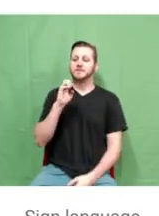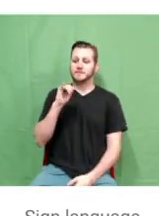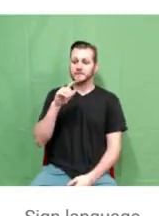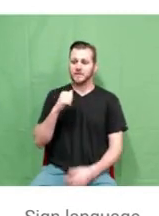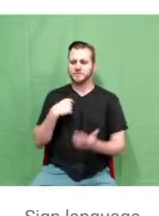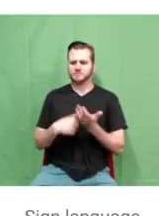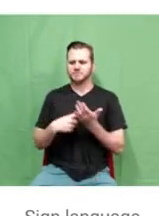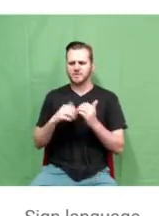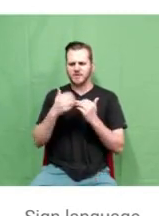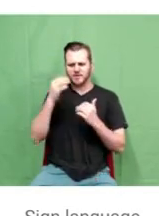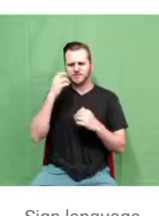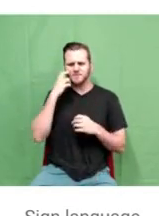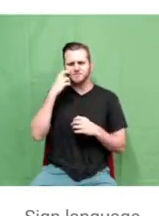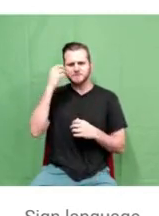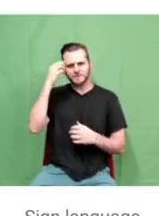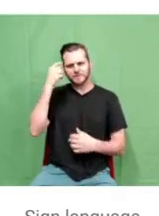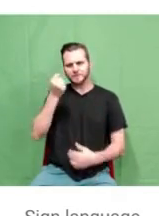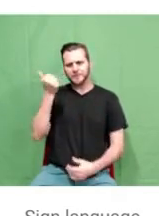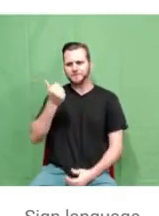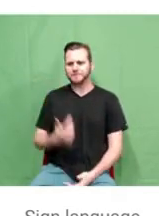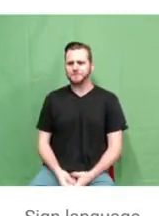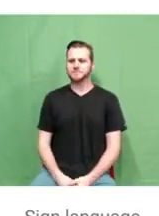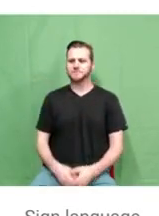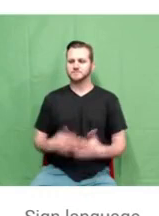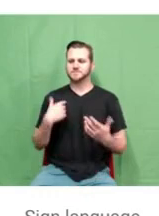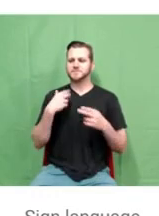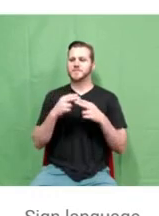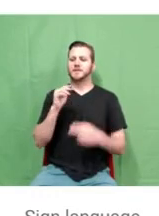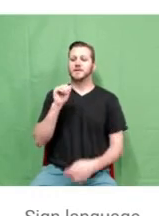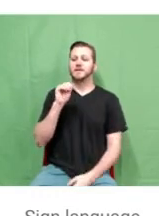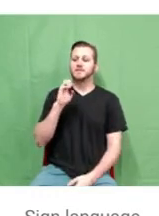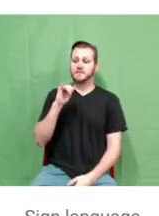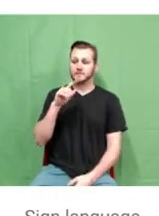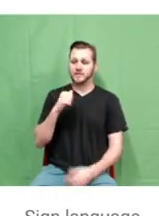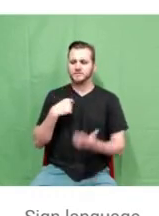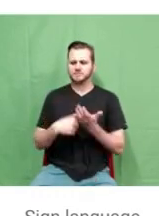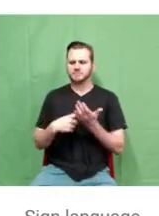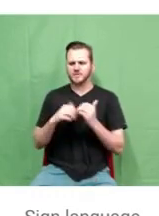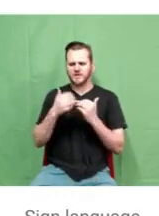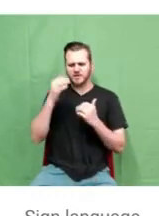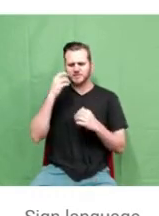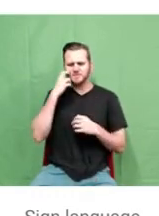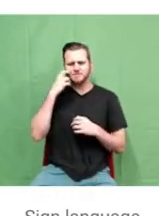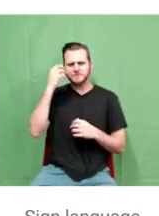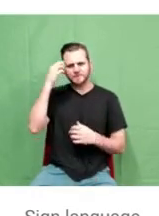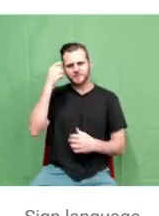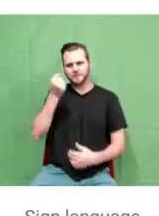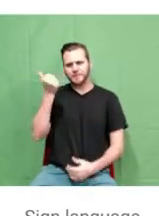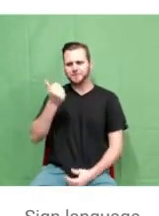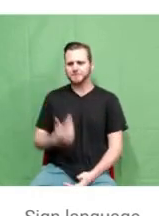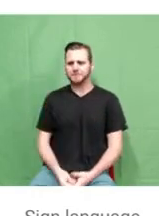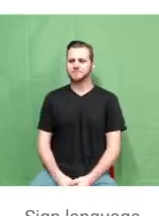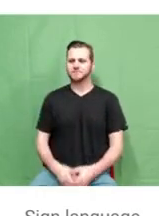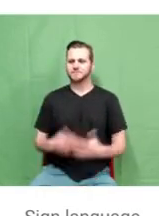more difficult. In addition to all of this, also there's like a different type of translation used for sign language. This is a